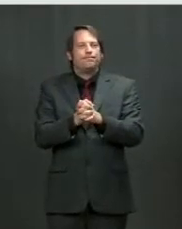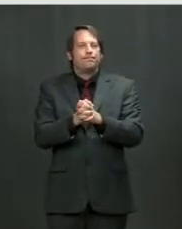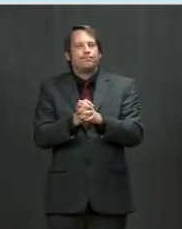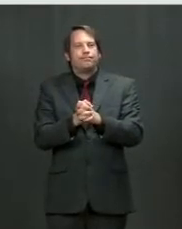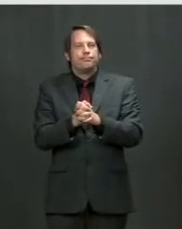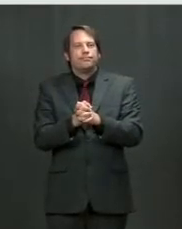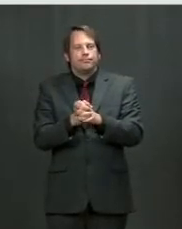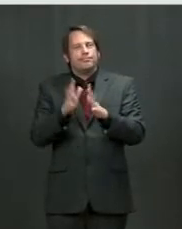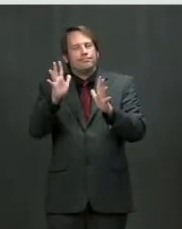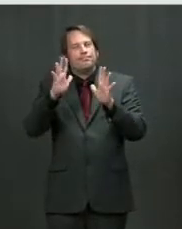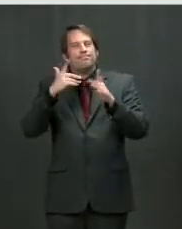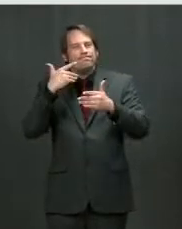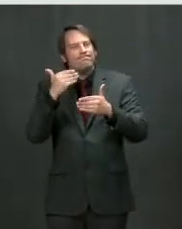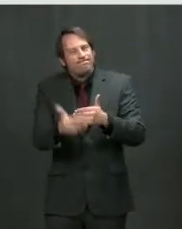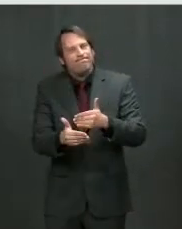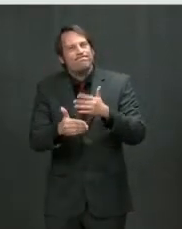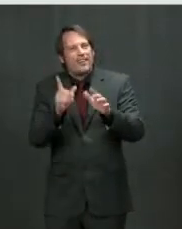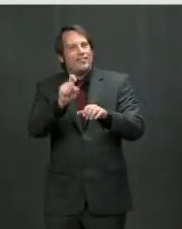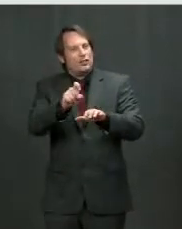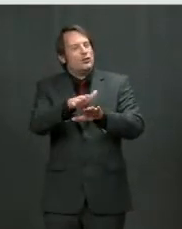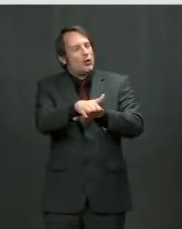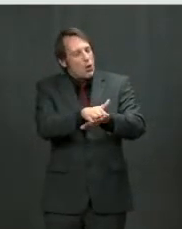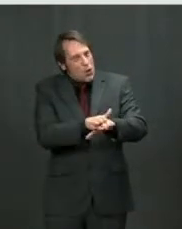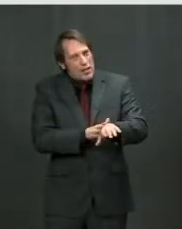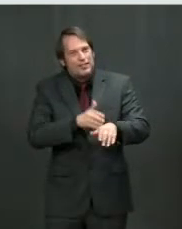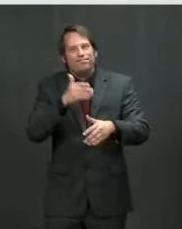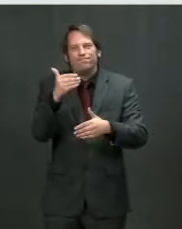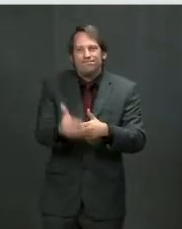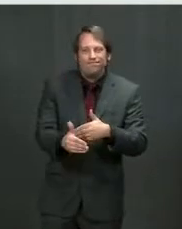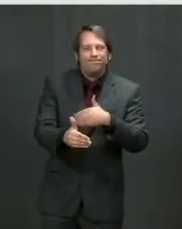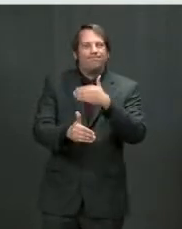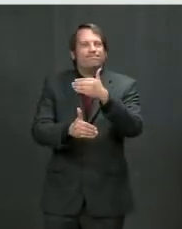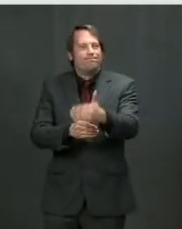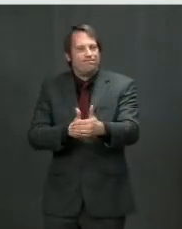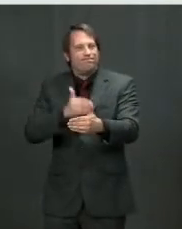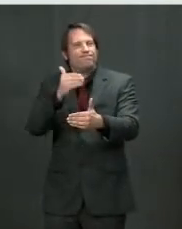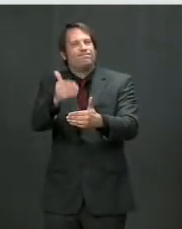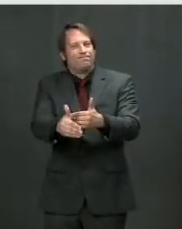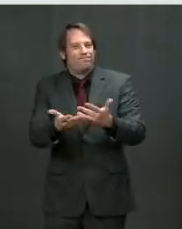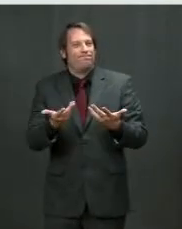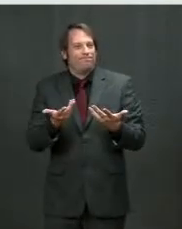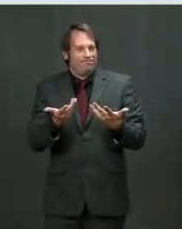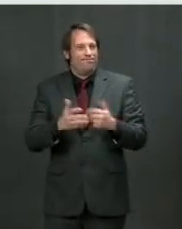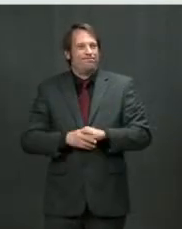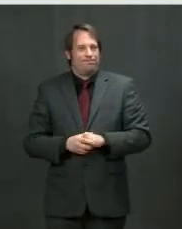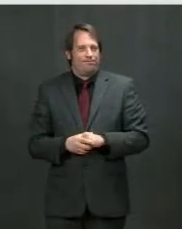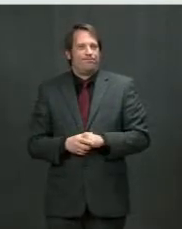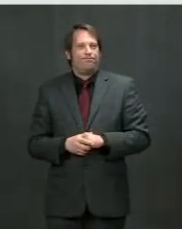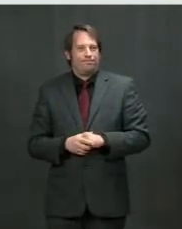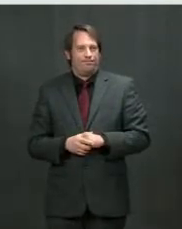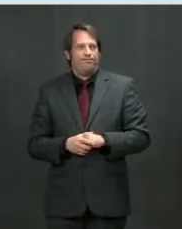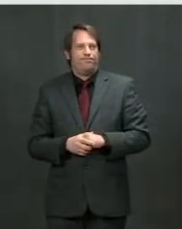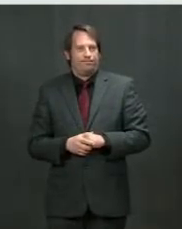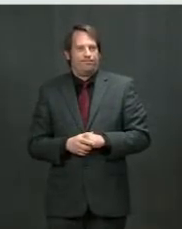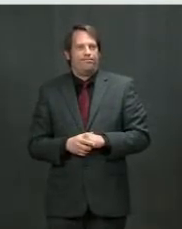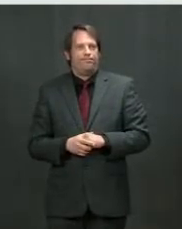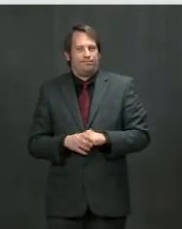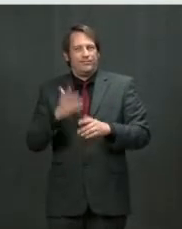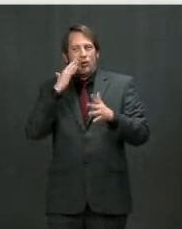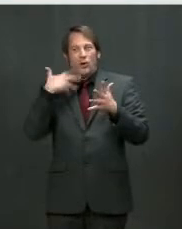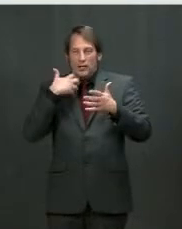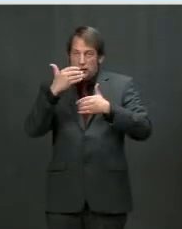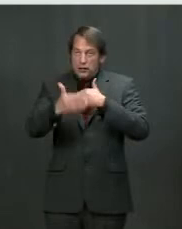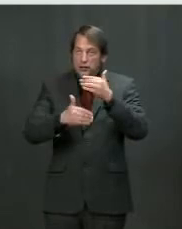along the dial that we can do as a country to get back to our old lives. And that